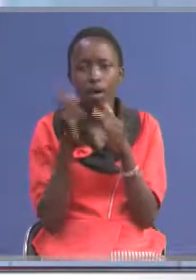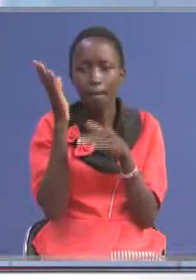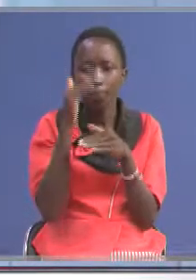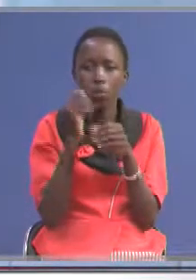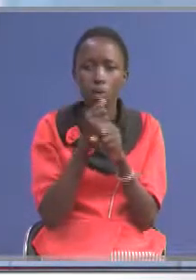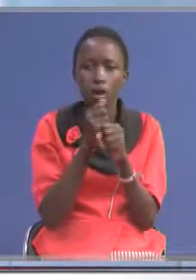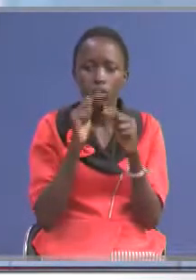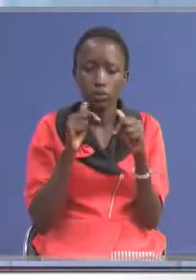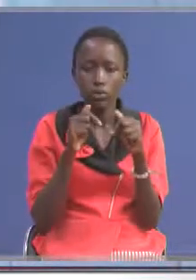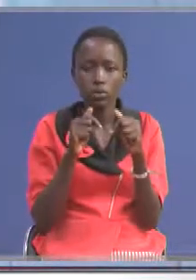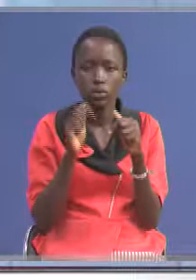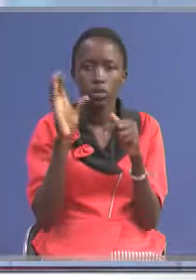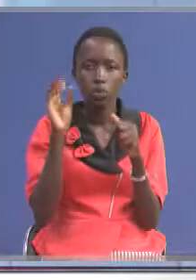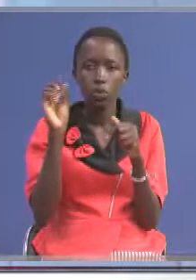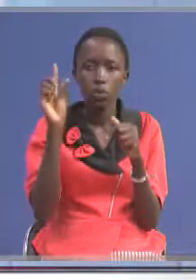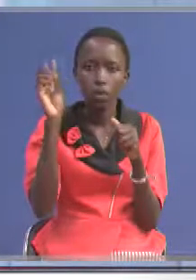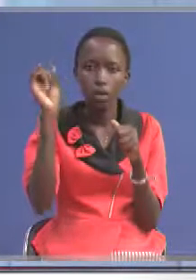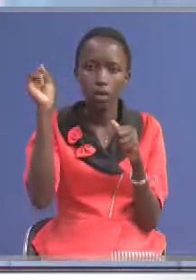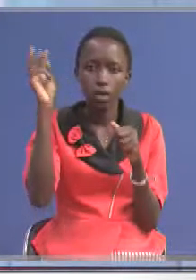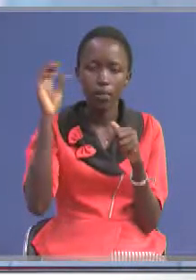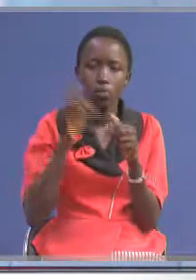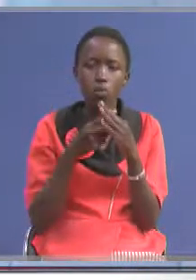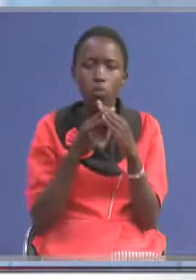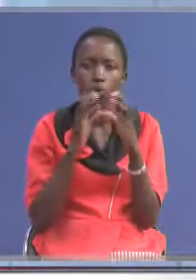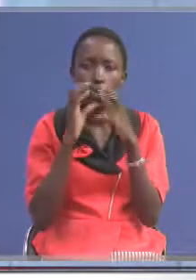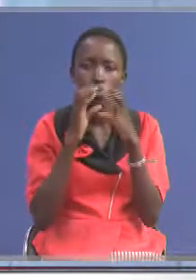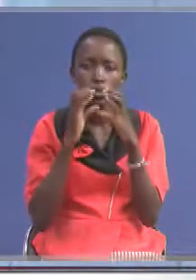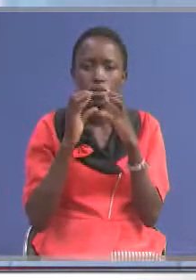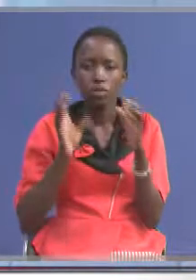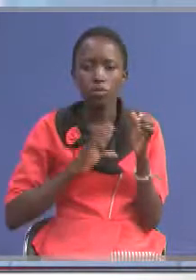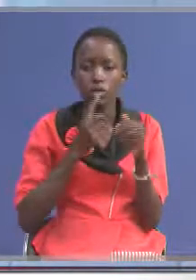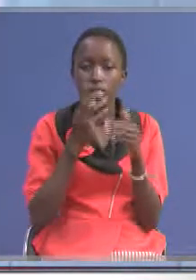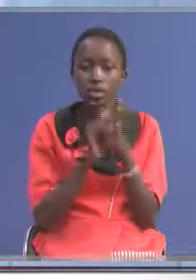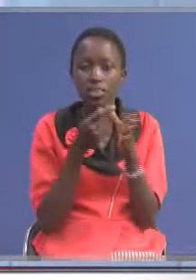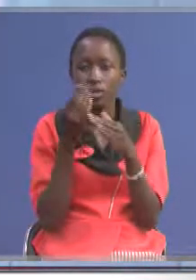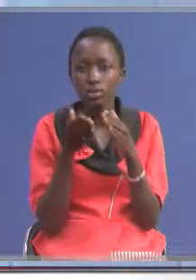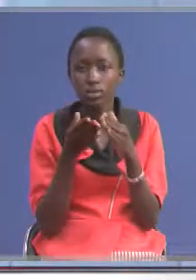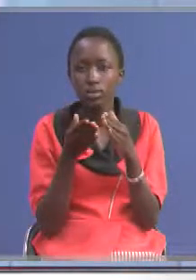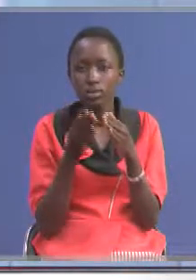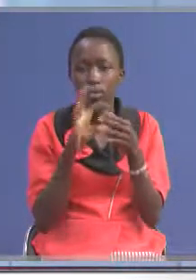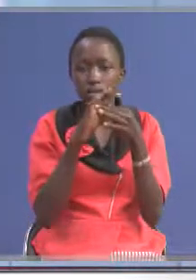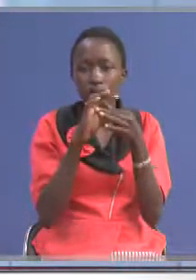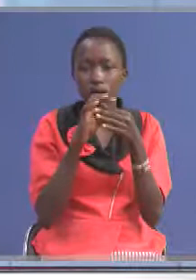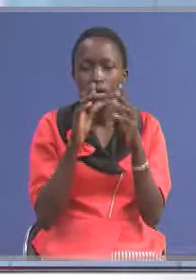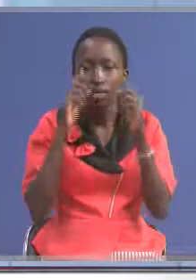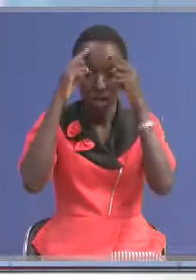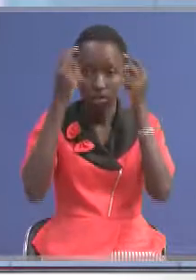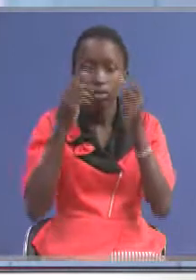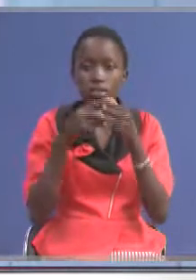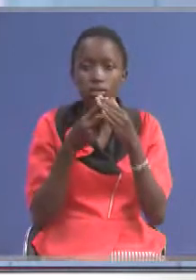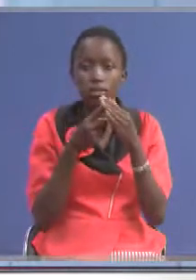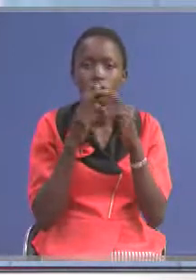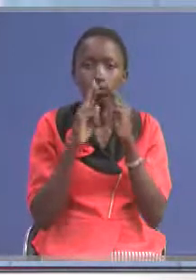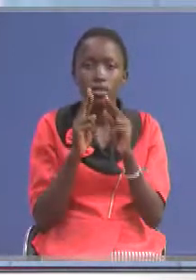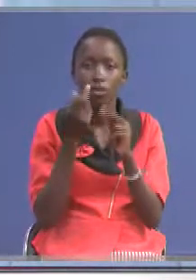resumed work today. Collymore, who faced Parliament's Communication Committee, insisted that their big network success had been as